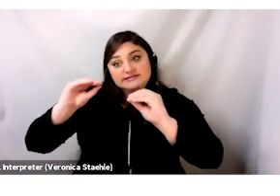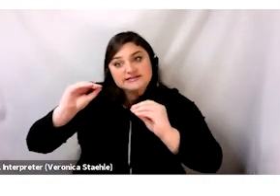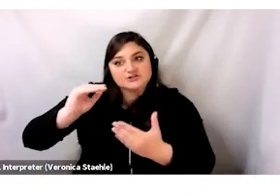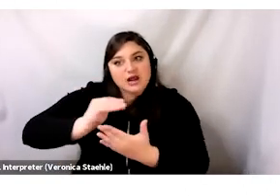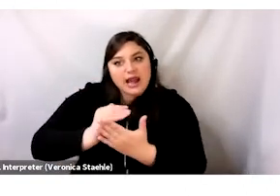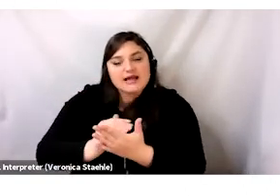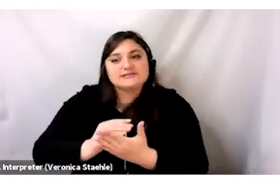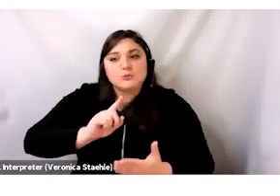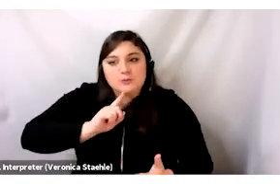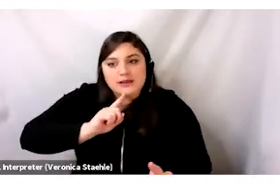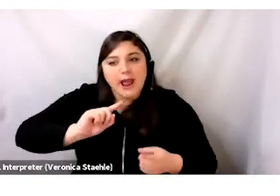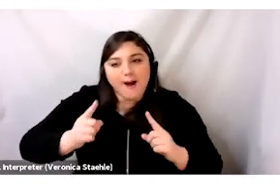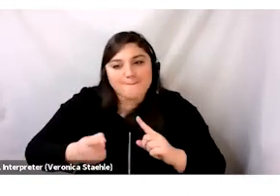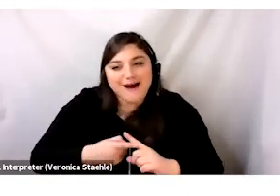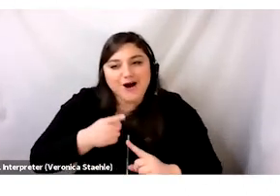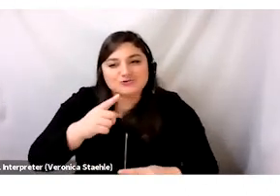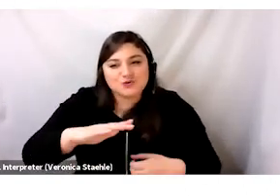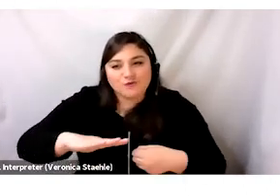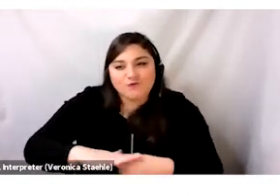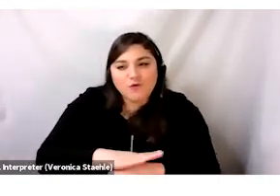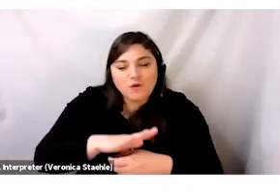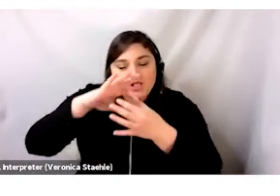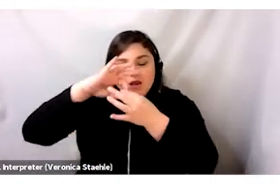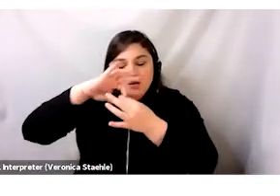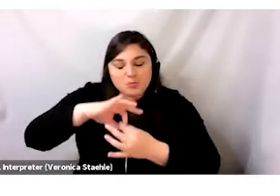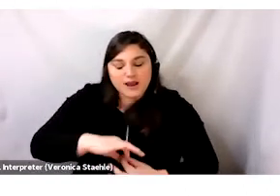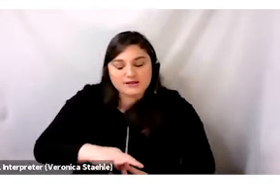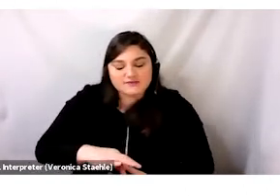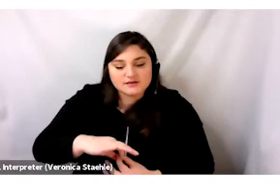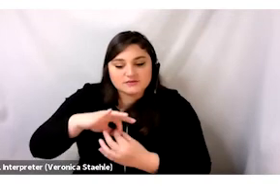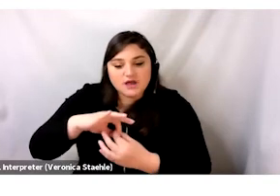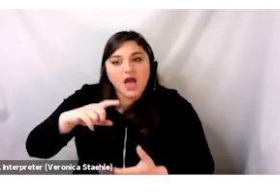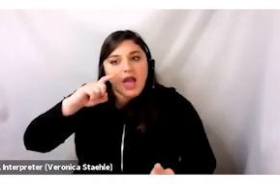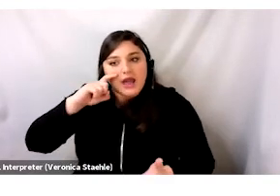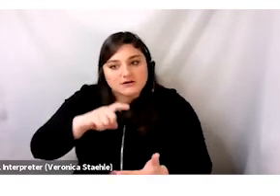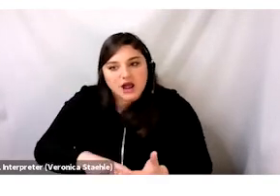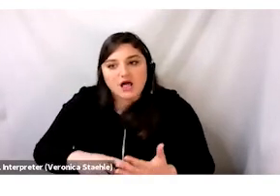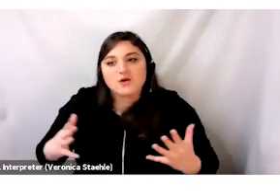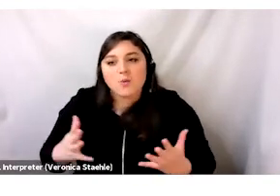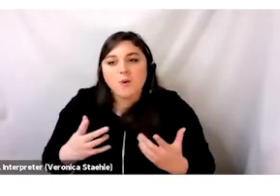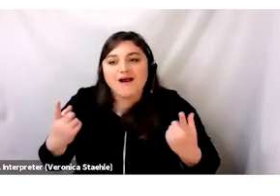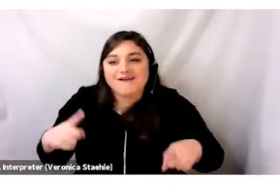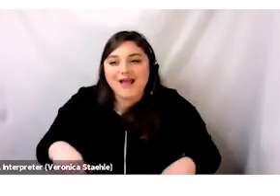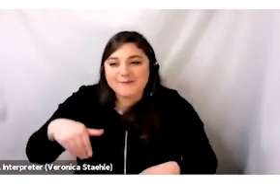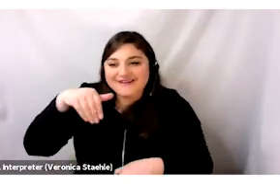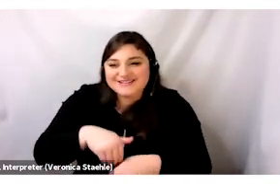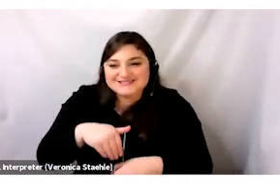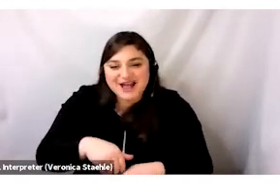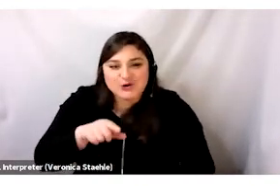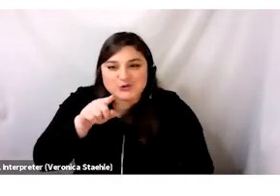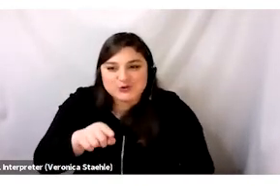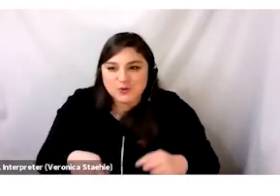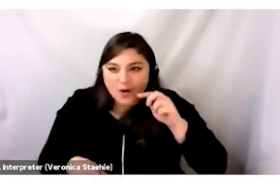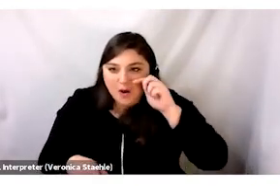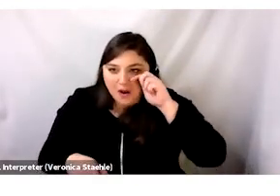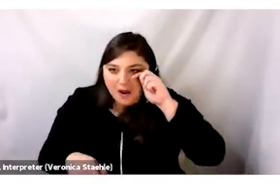be fully present. That means being fully present to what is going on inside of you,